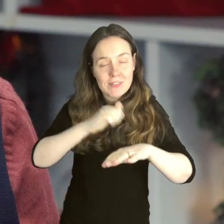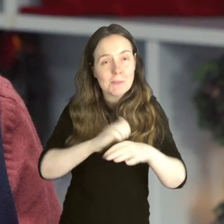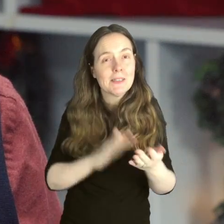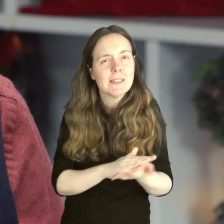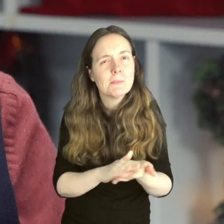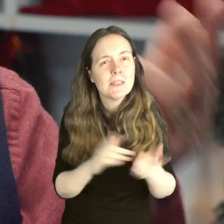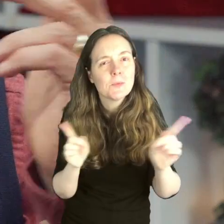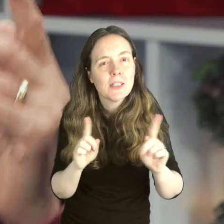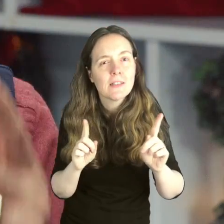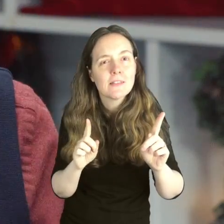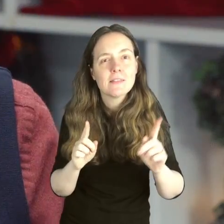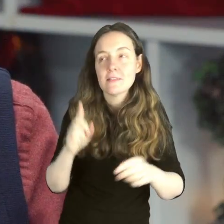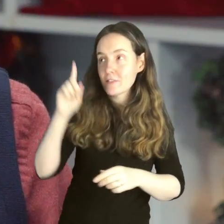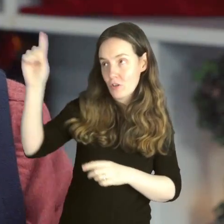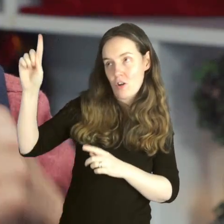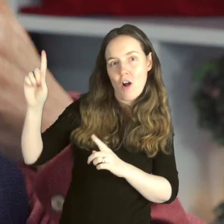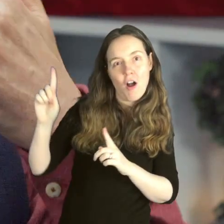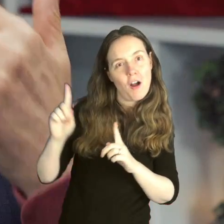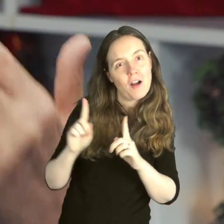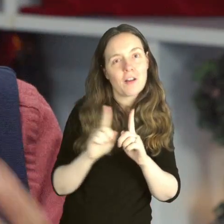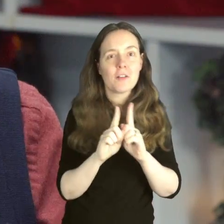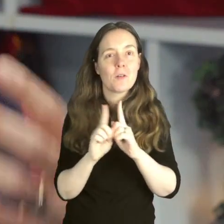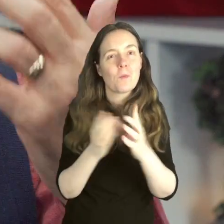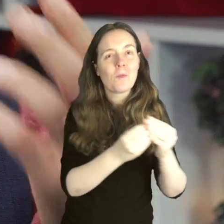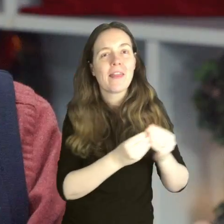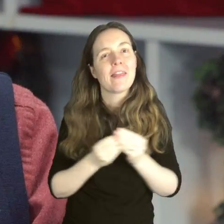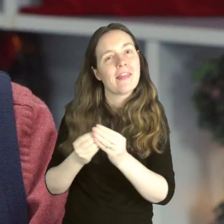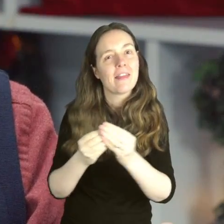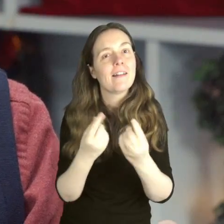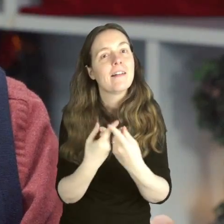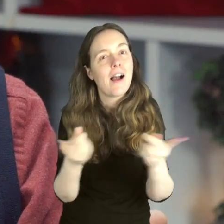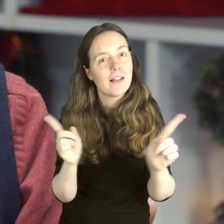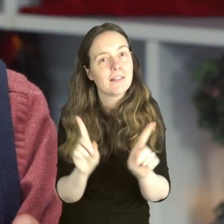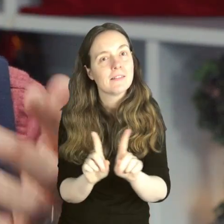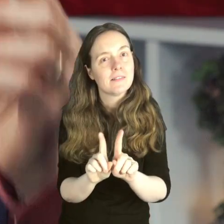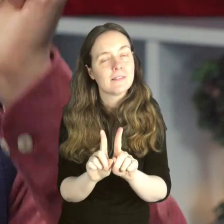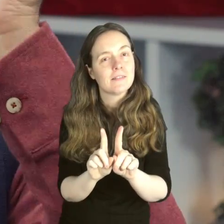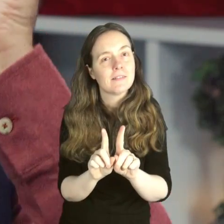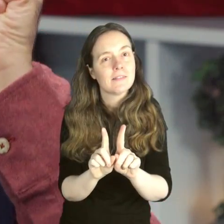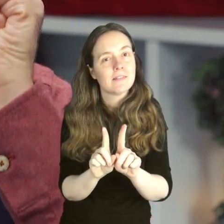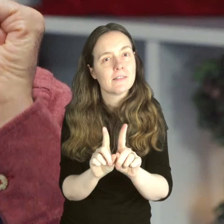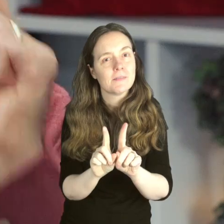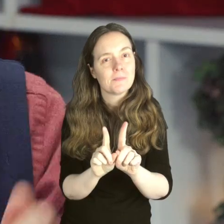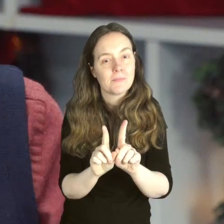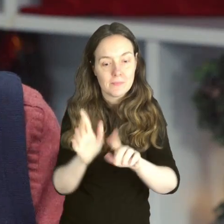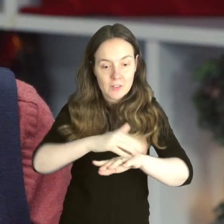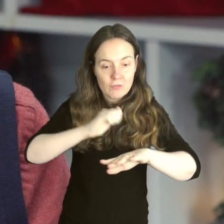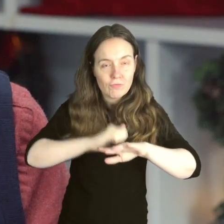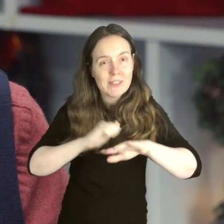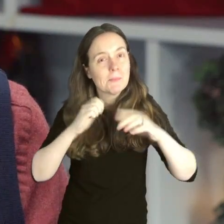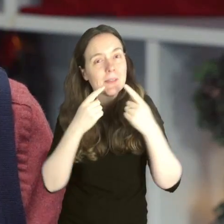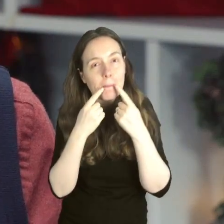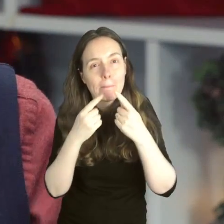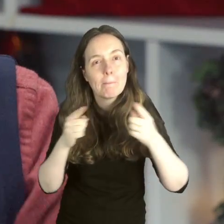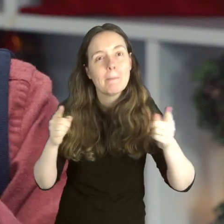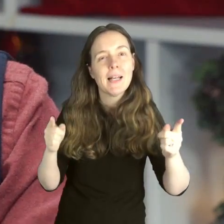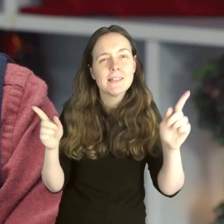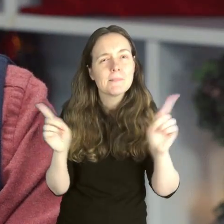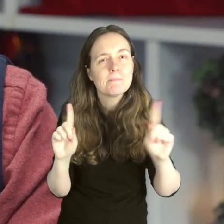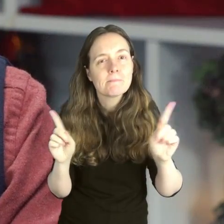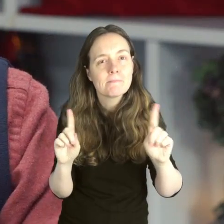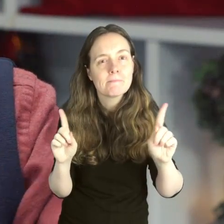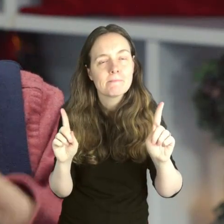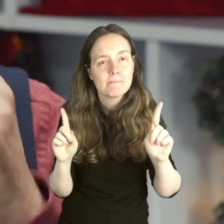Christmas means God with us. The Christmas message